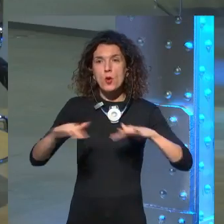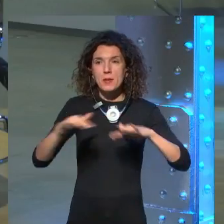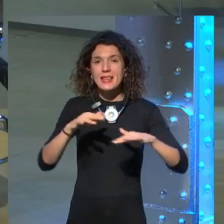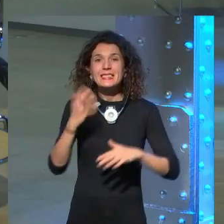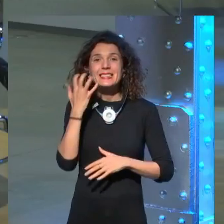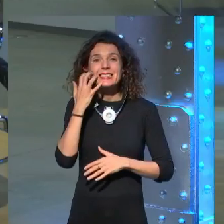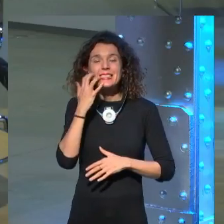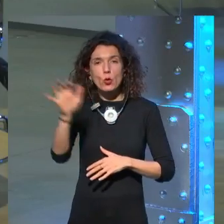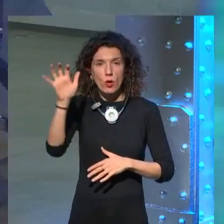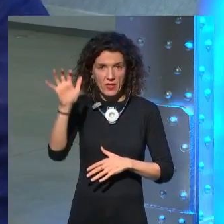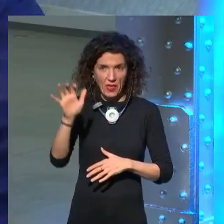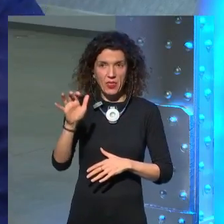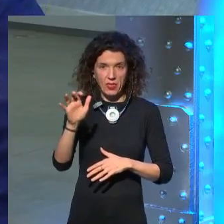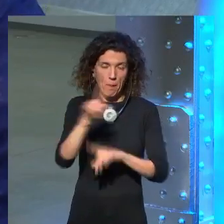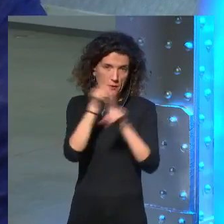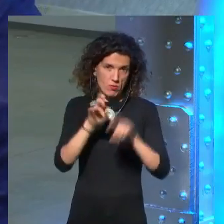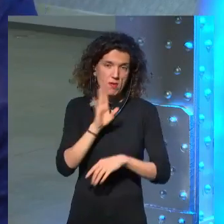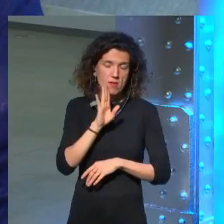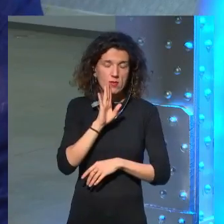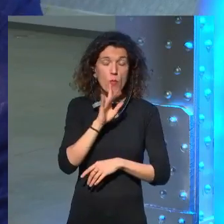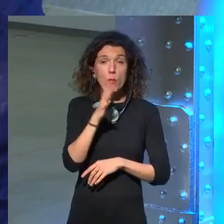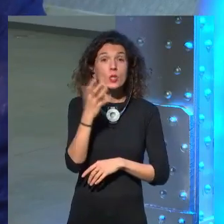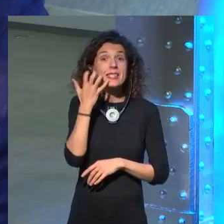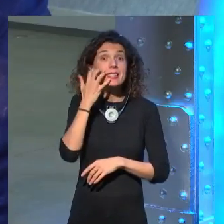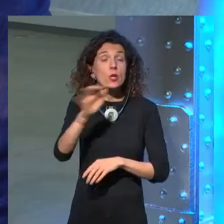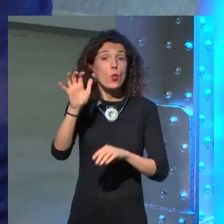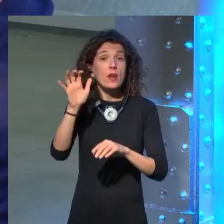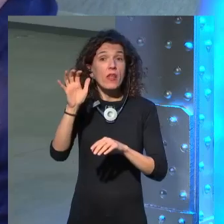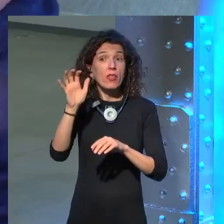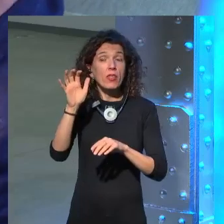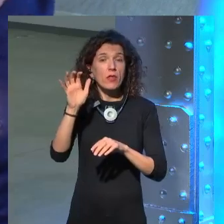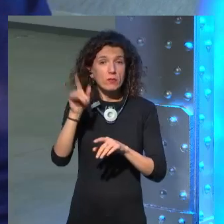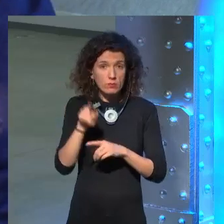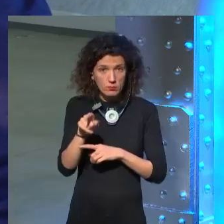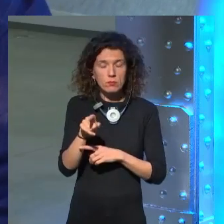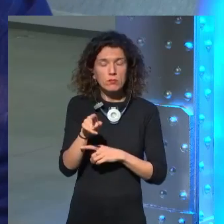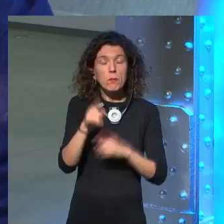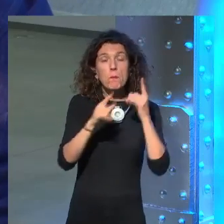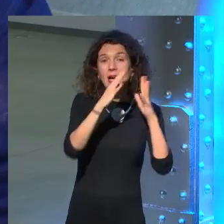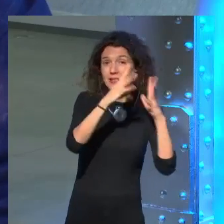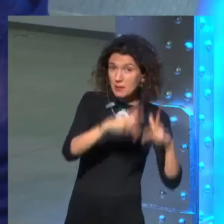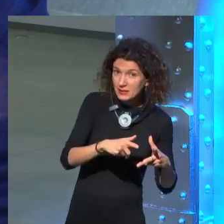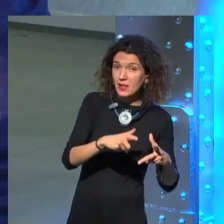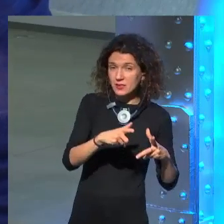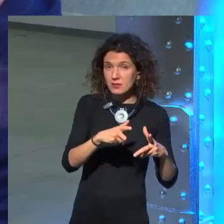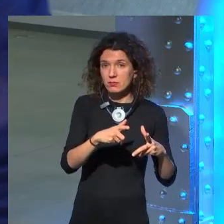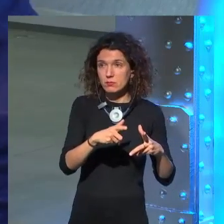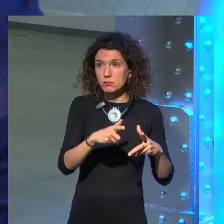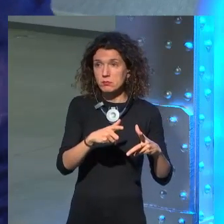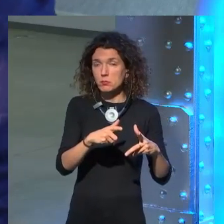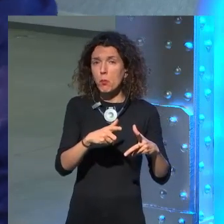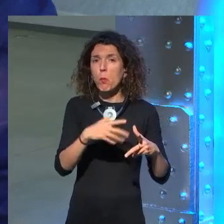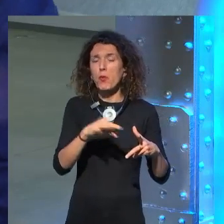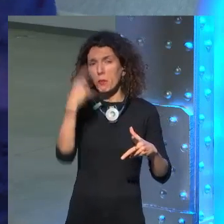in your question, because singularities are things in mathematics beyond which you cannot know. For example, the